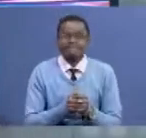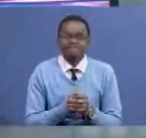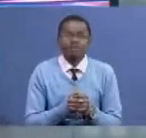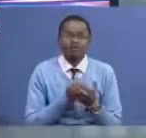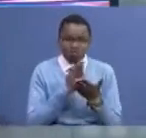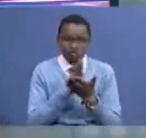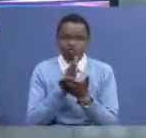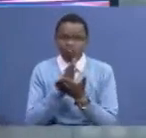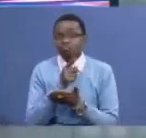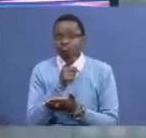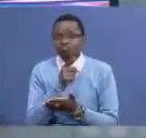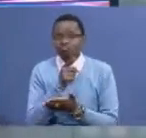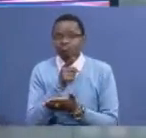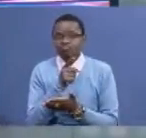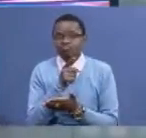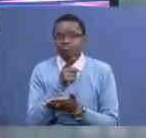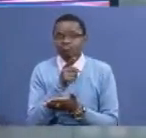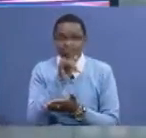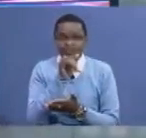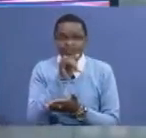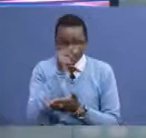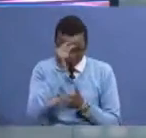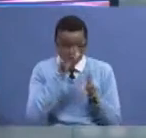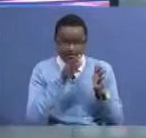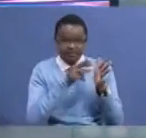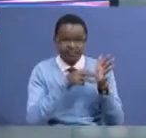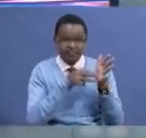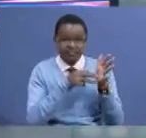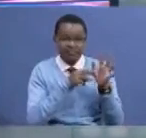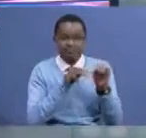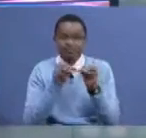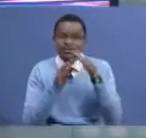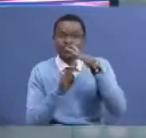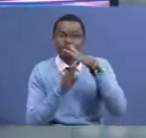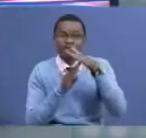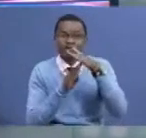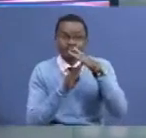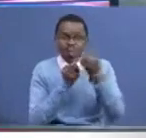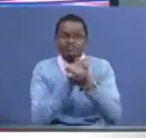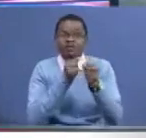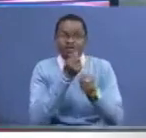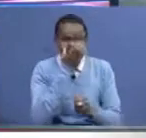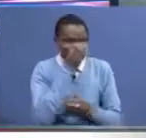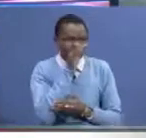Well, quite true. Those are real statements by the governor. Let's move on. Deputy President